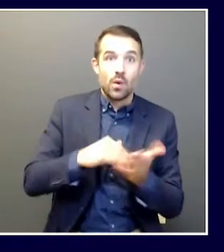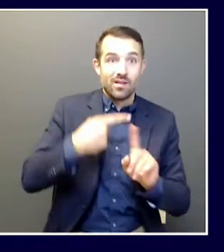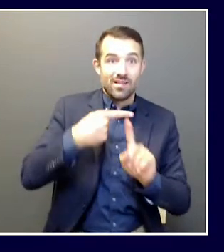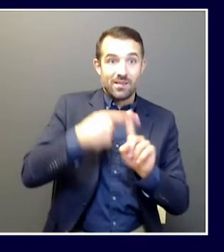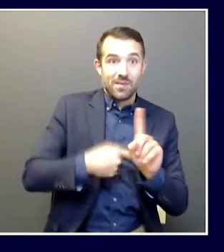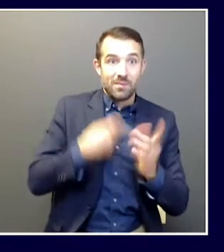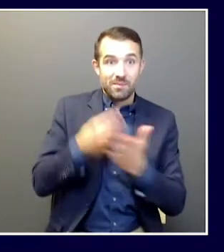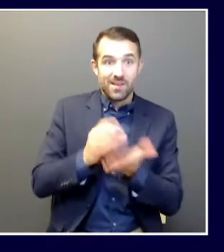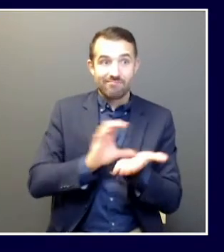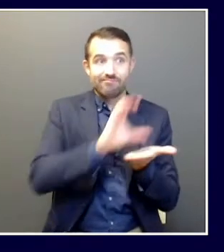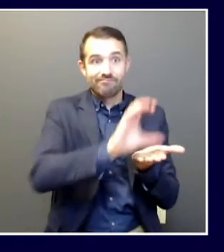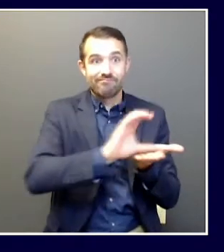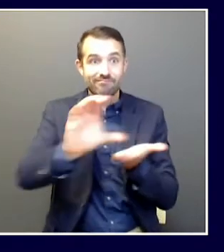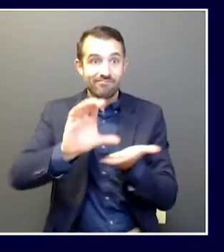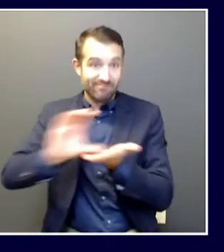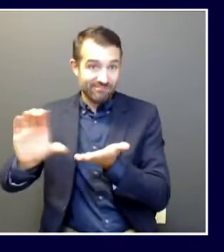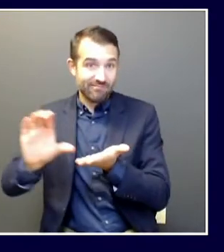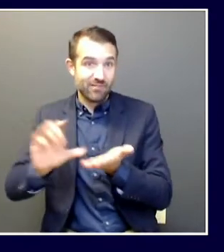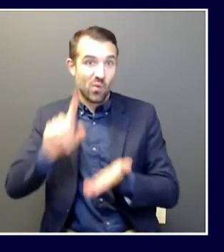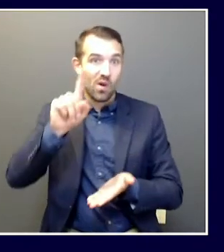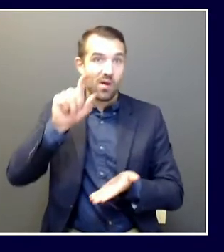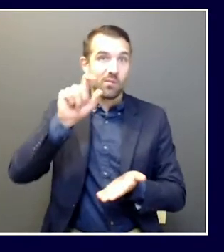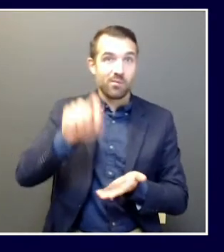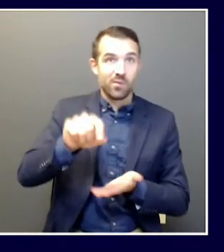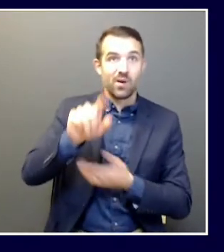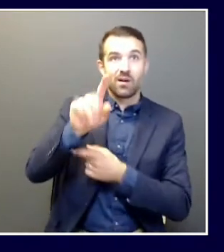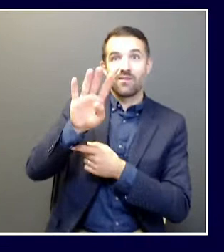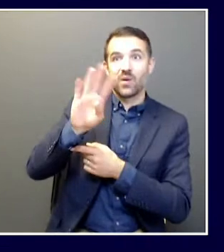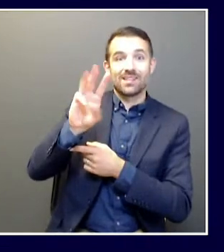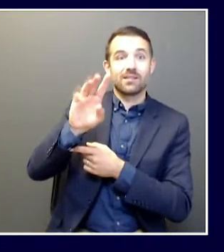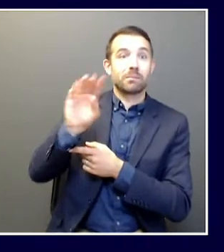$146 million going to hospitals and nursing facilities,